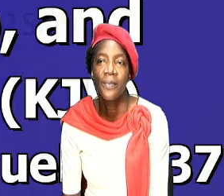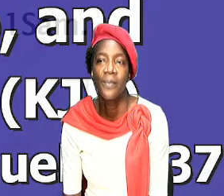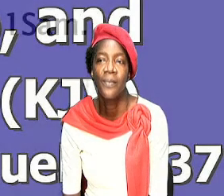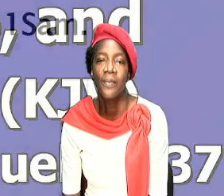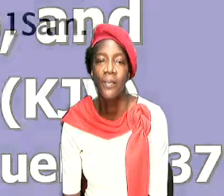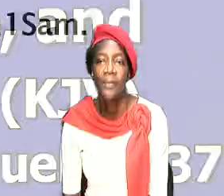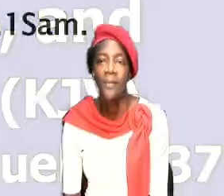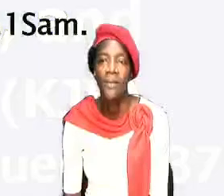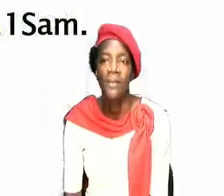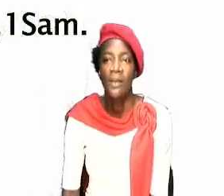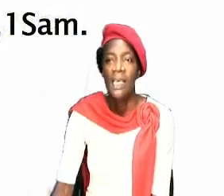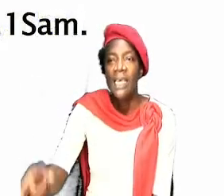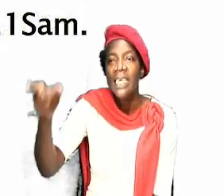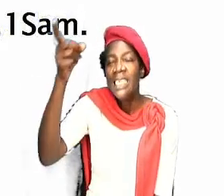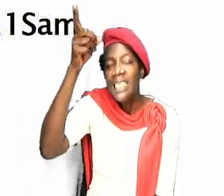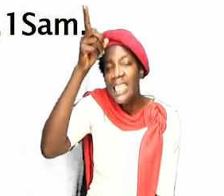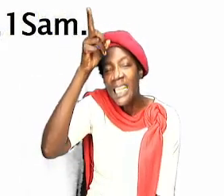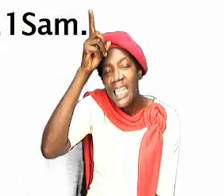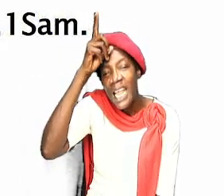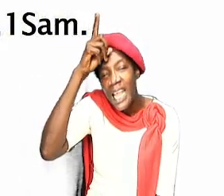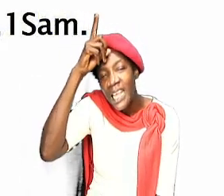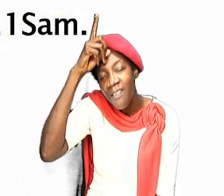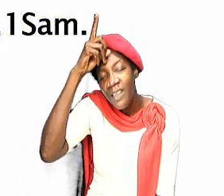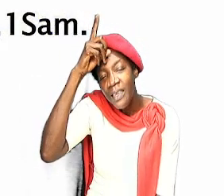So David said,